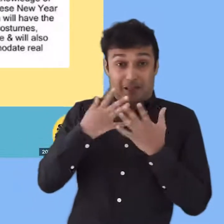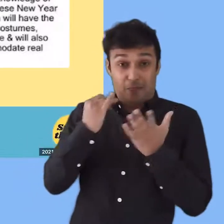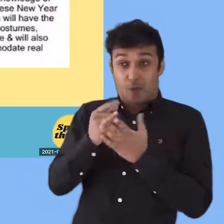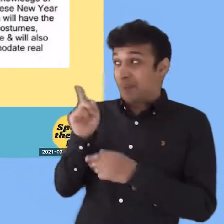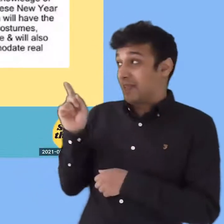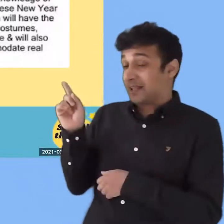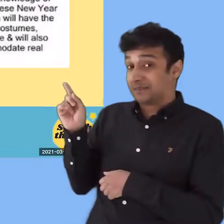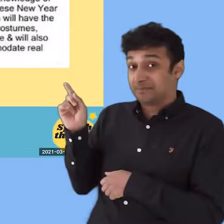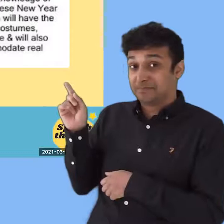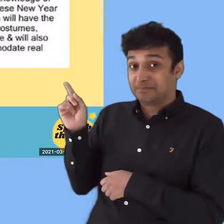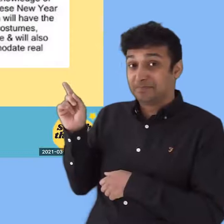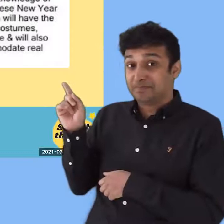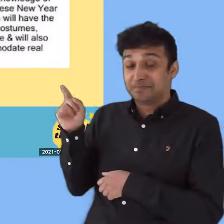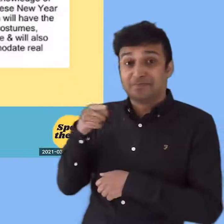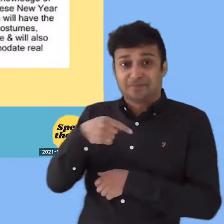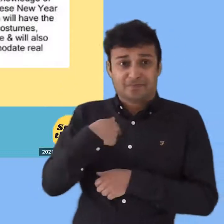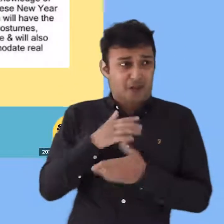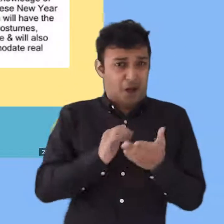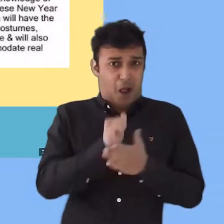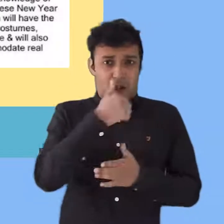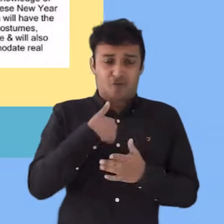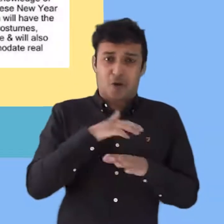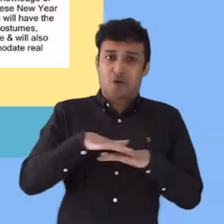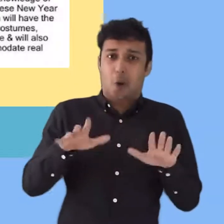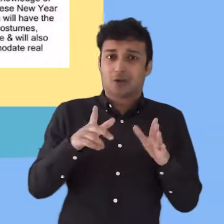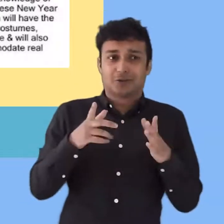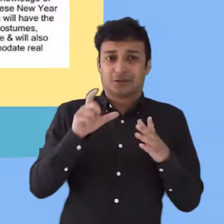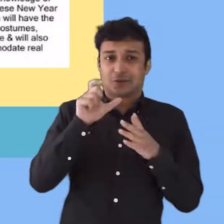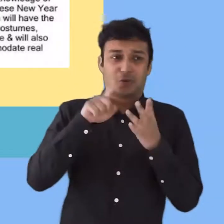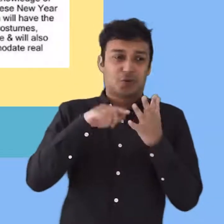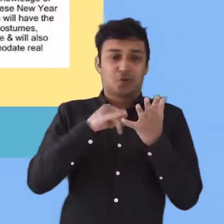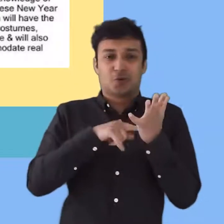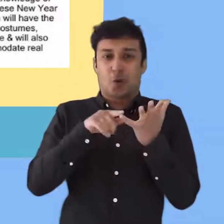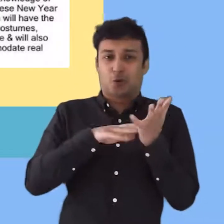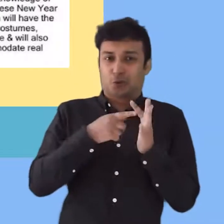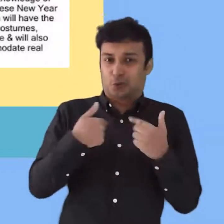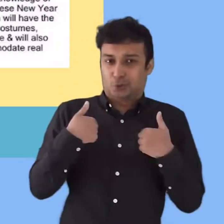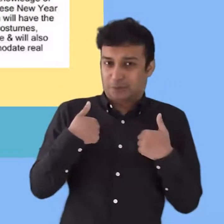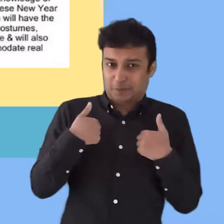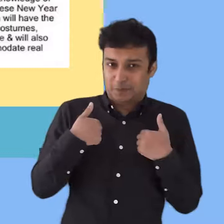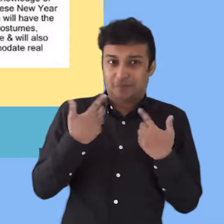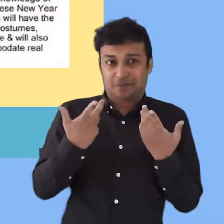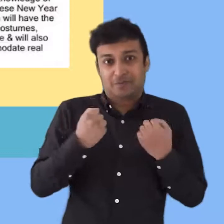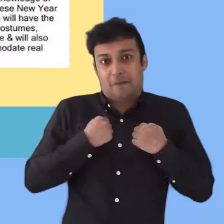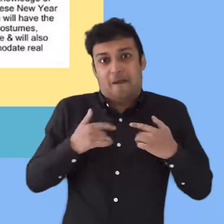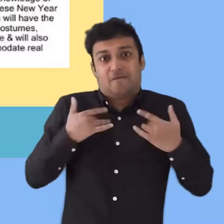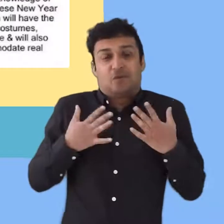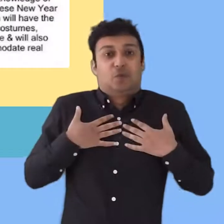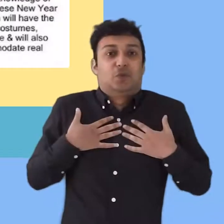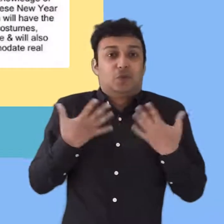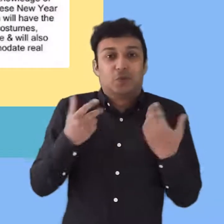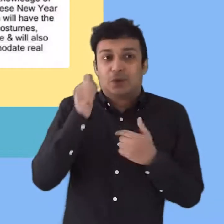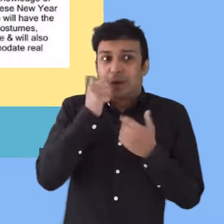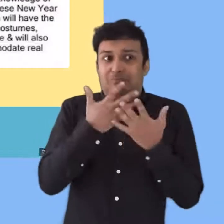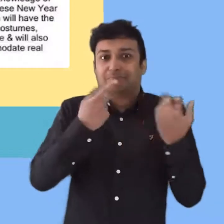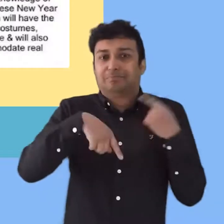So our culture isn't a costume, our clothes aren't a costume. This is my personal opinion, and opinion I know that many